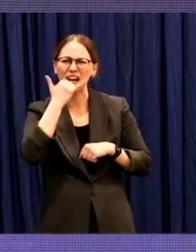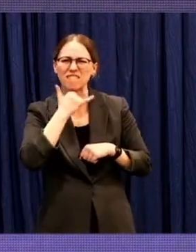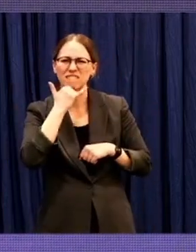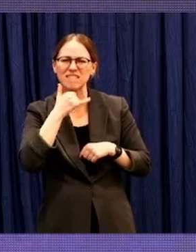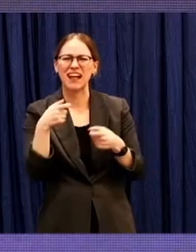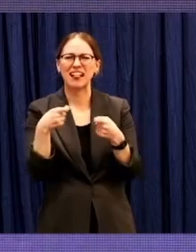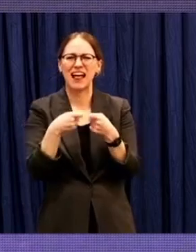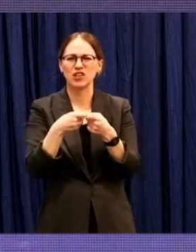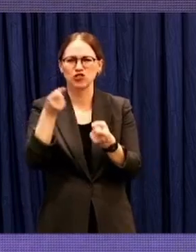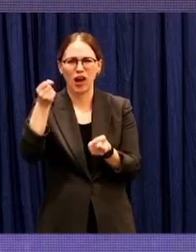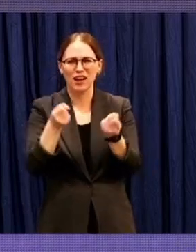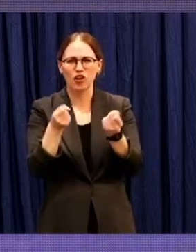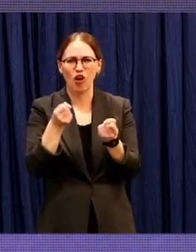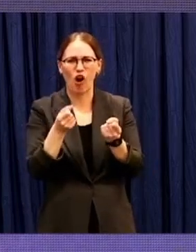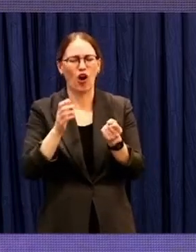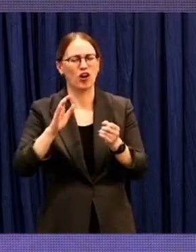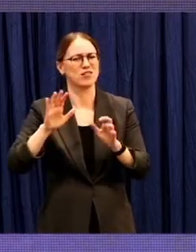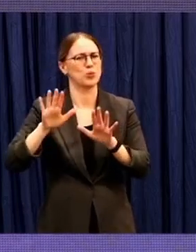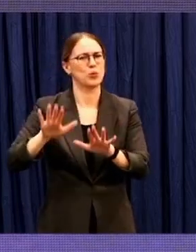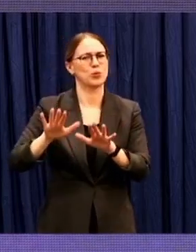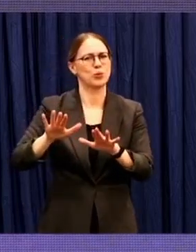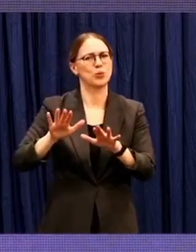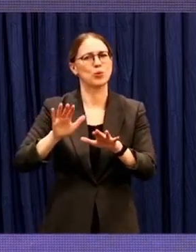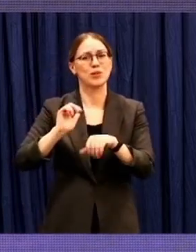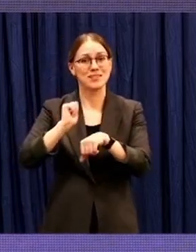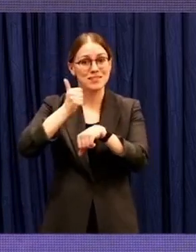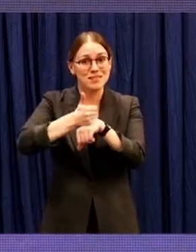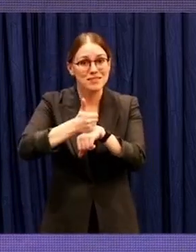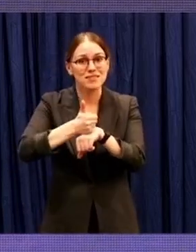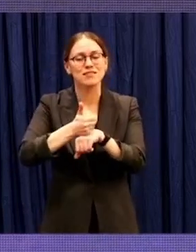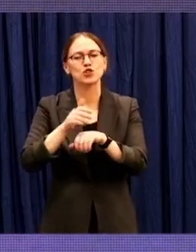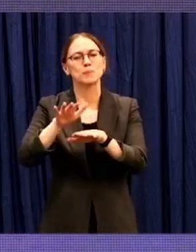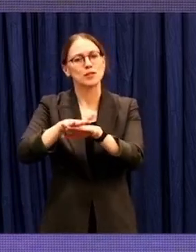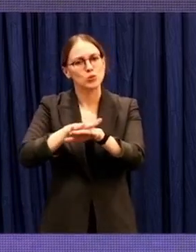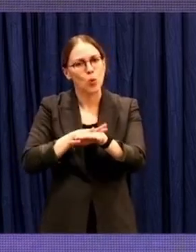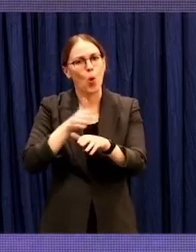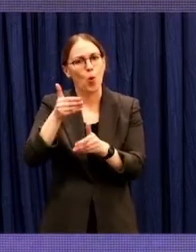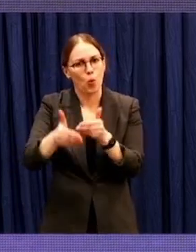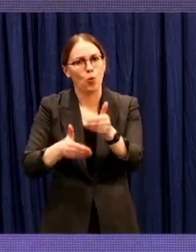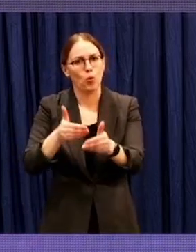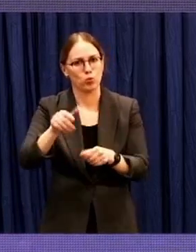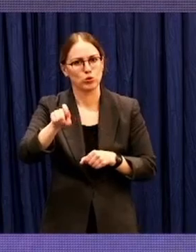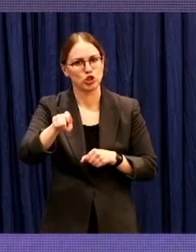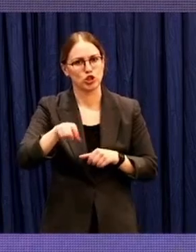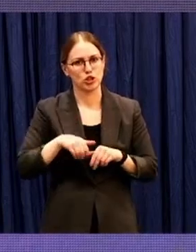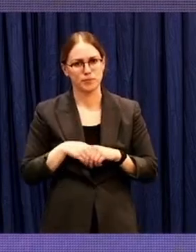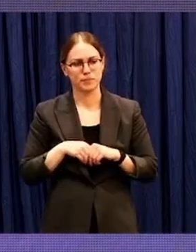the rollout and implementation of this is going to be so much slower.